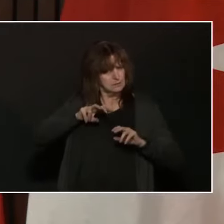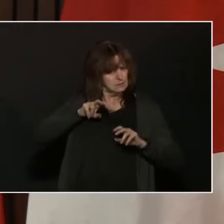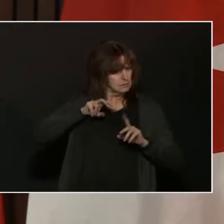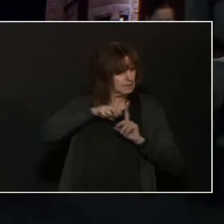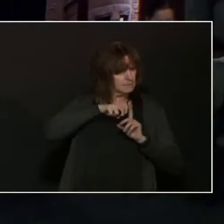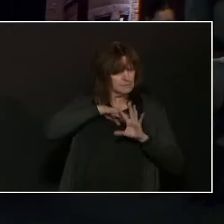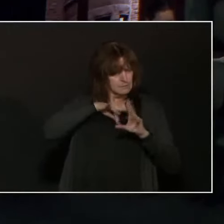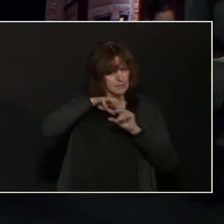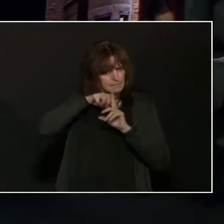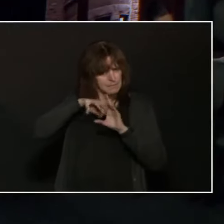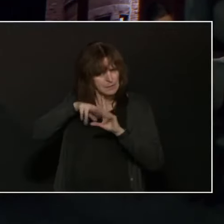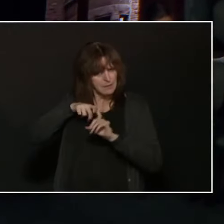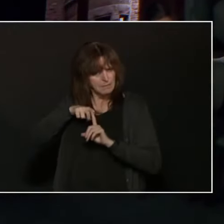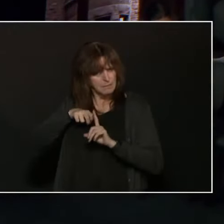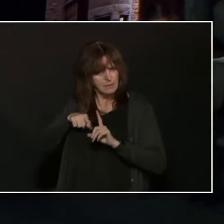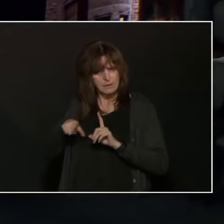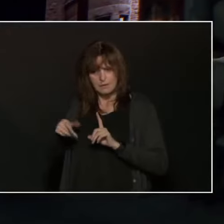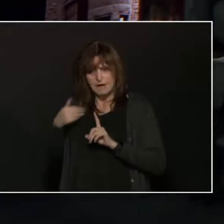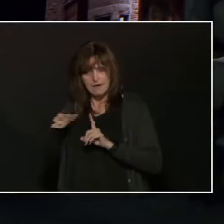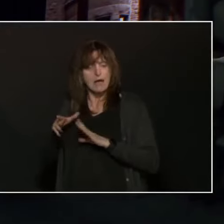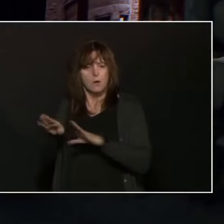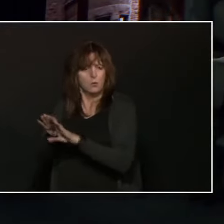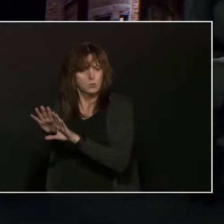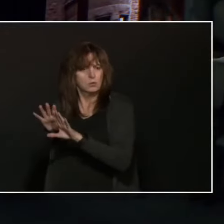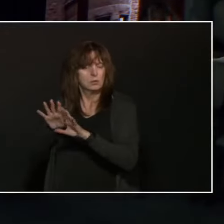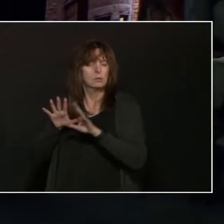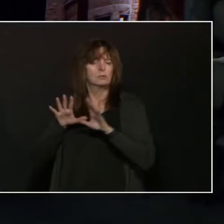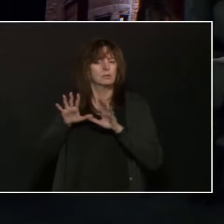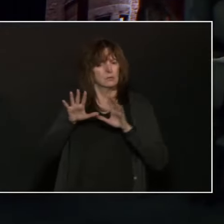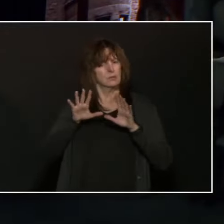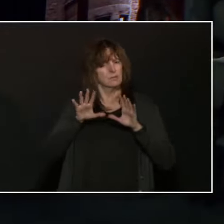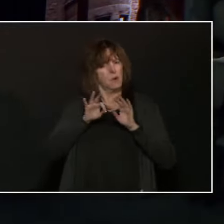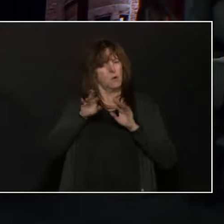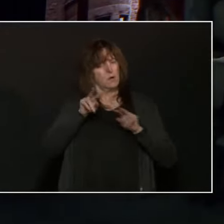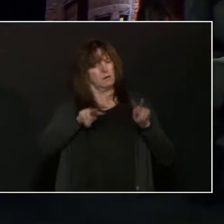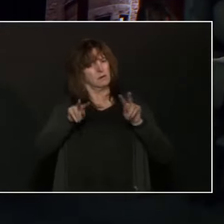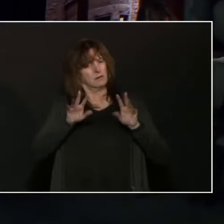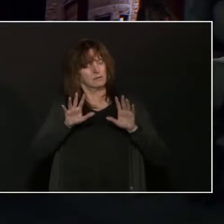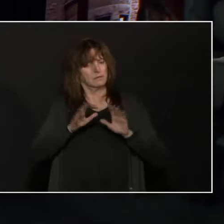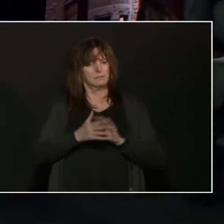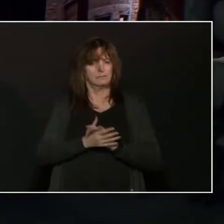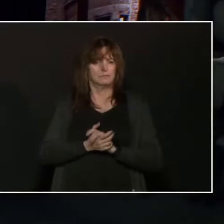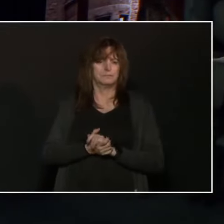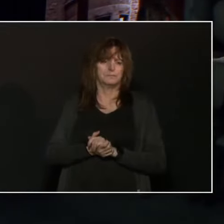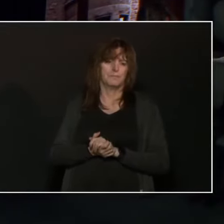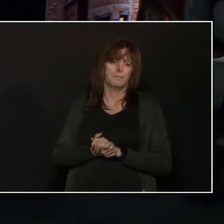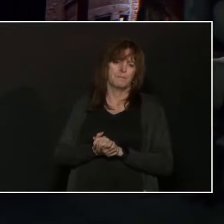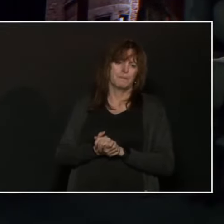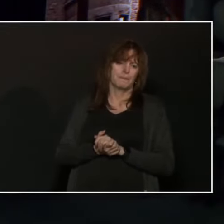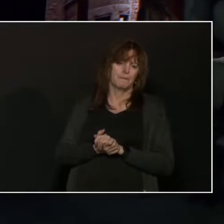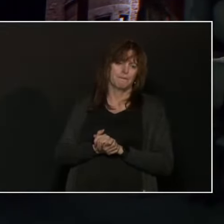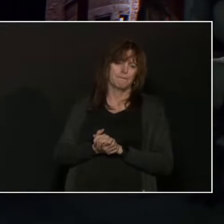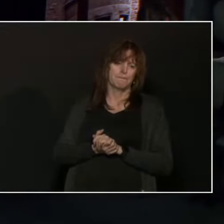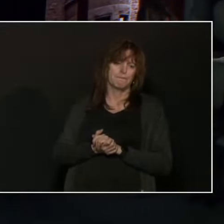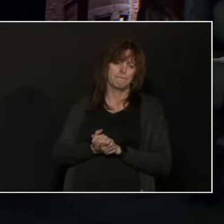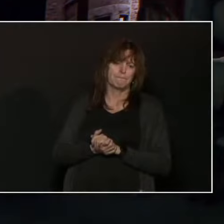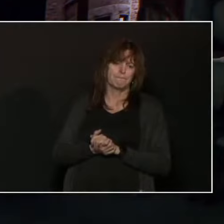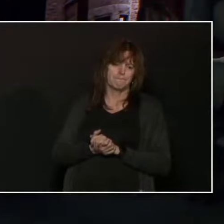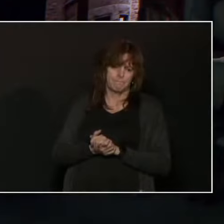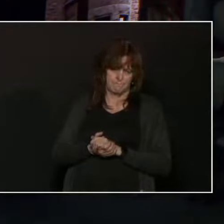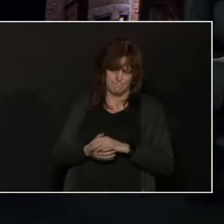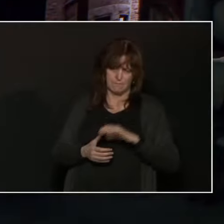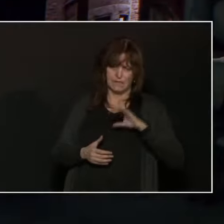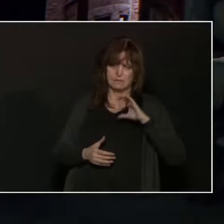Next question. Next question comes from Randy Rath at CHCH-TV. Please go ahead.